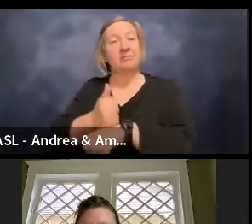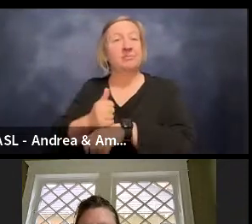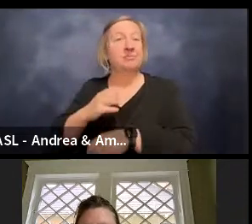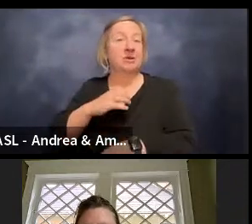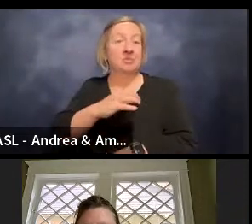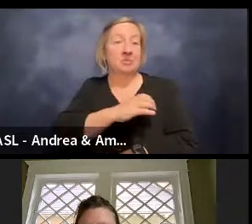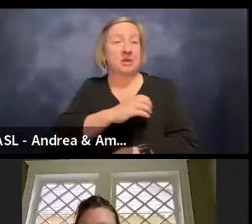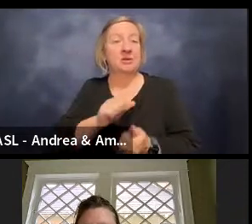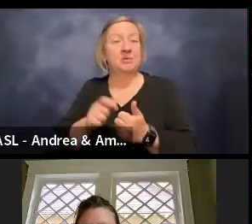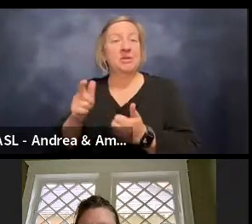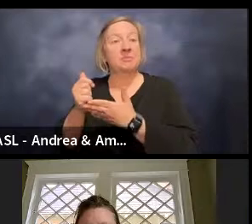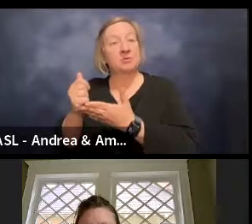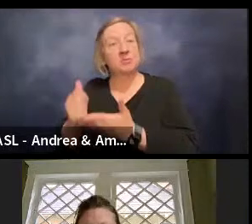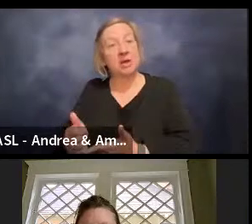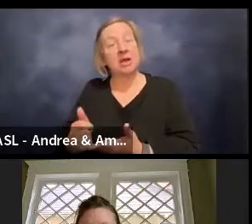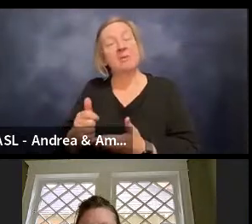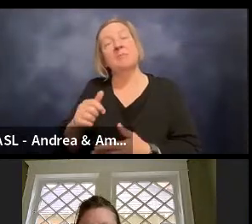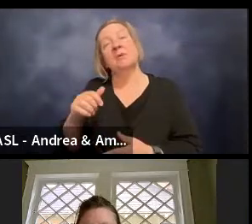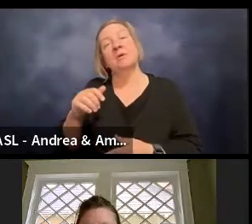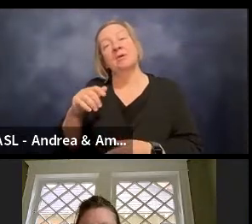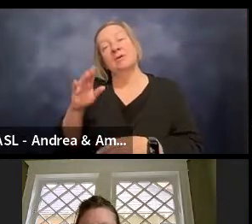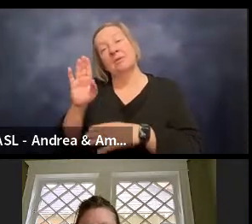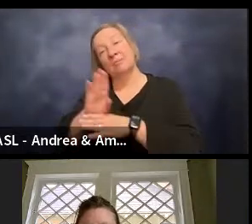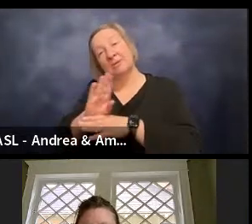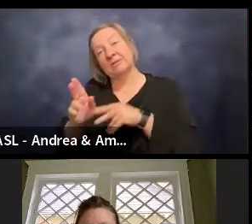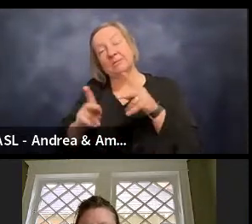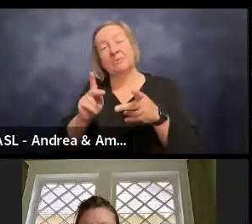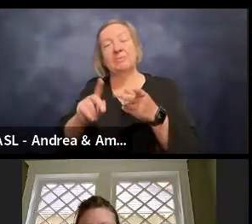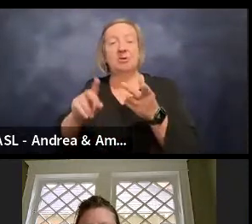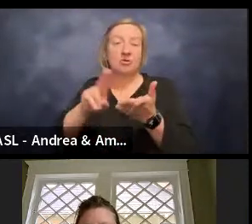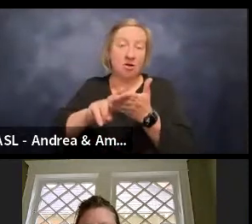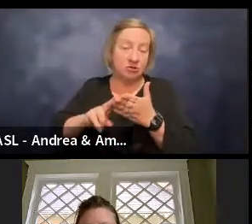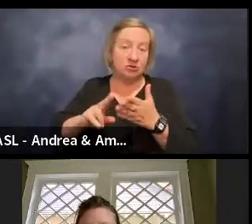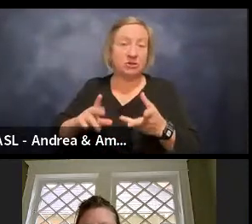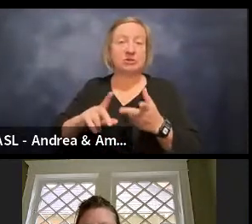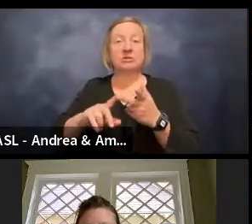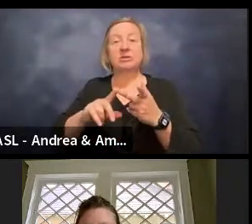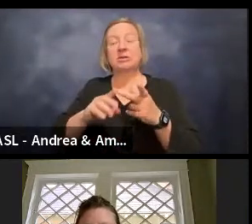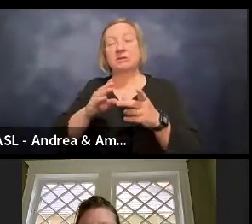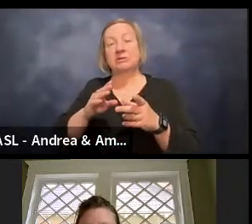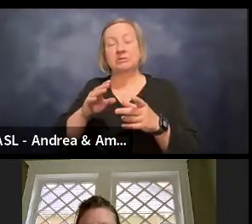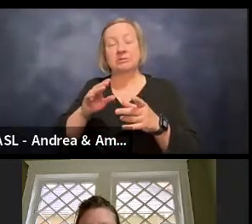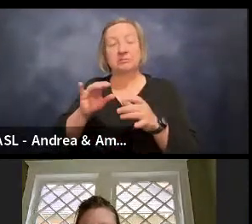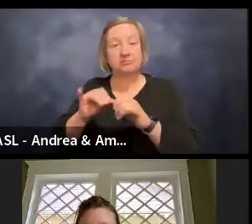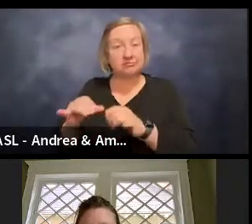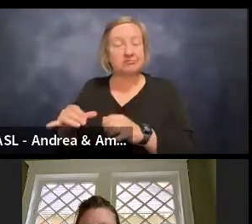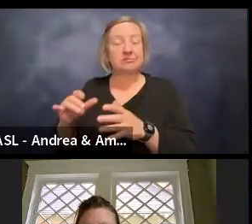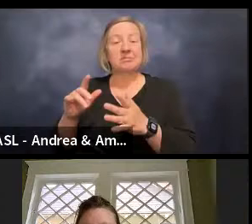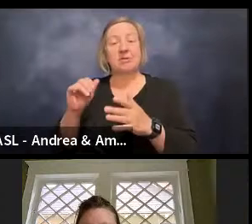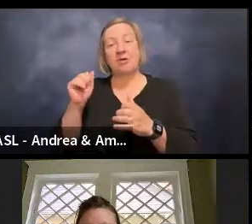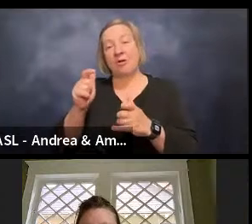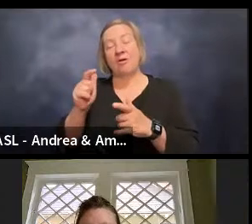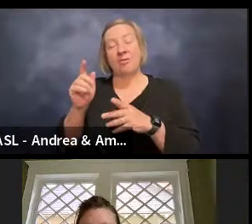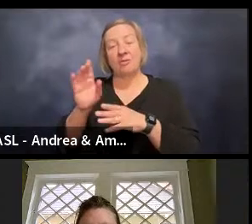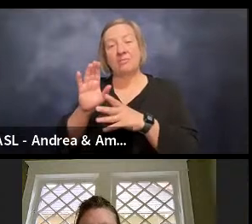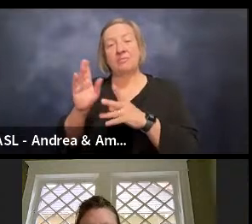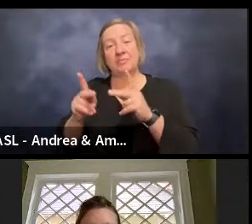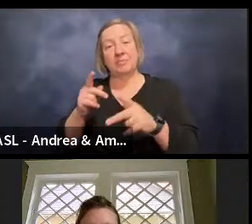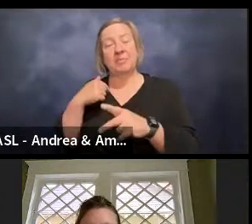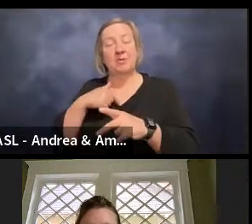the entrepreneurs, and particularly the contractors, engineers, architects, and the rest of the members that we have available